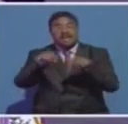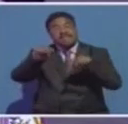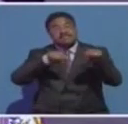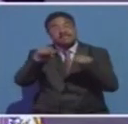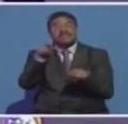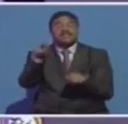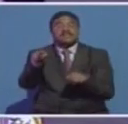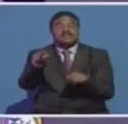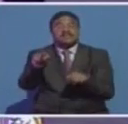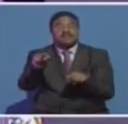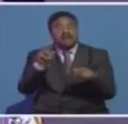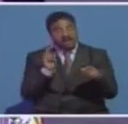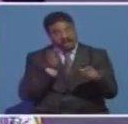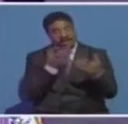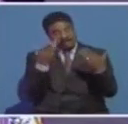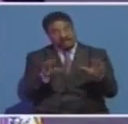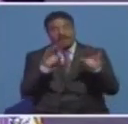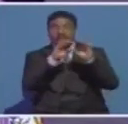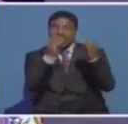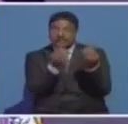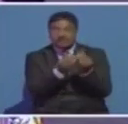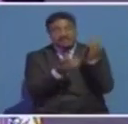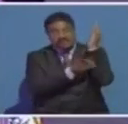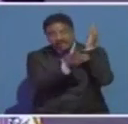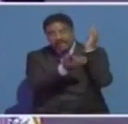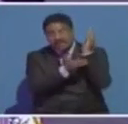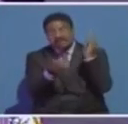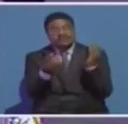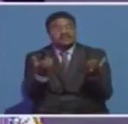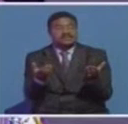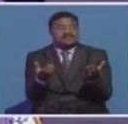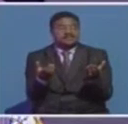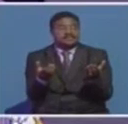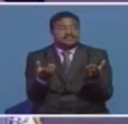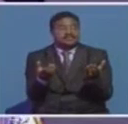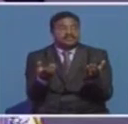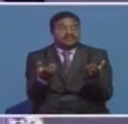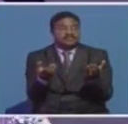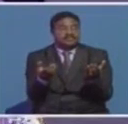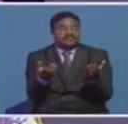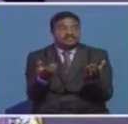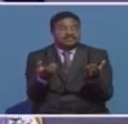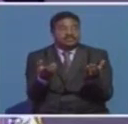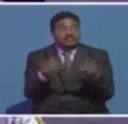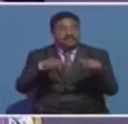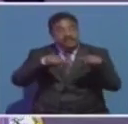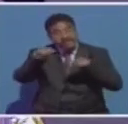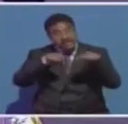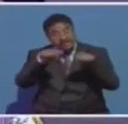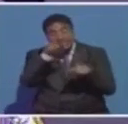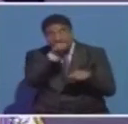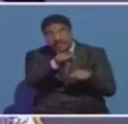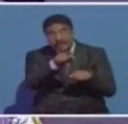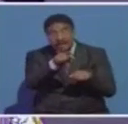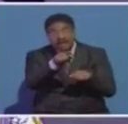have organized the departments for administrative convenience. So administration, apart from looking